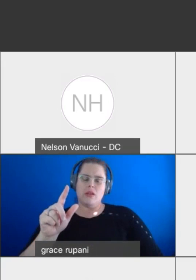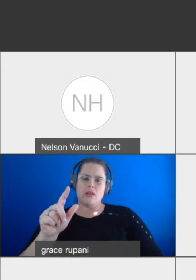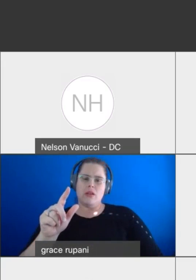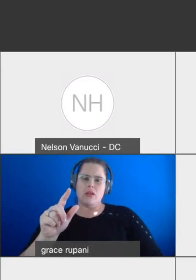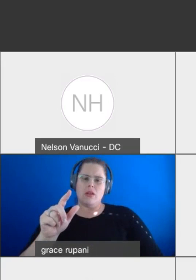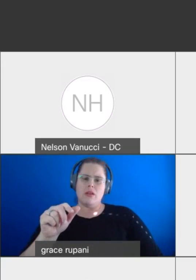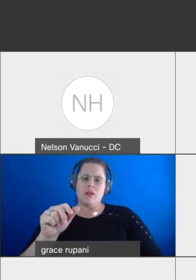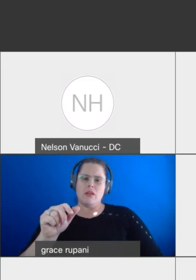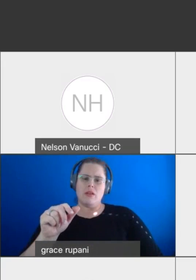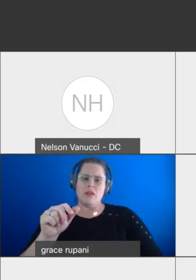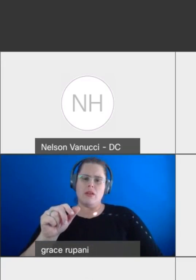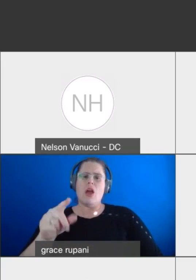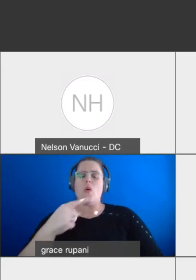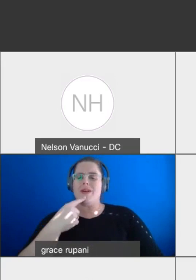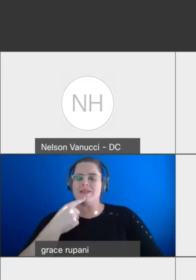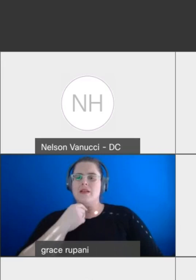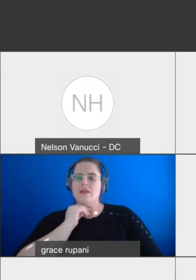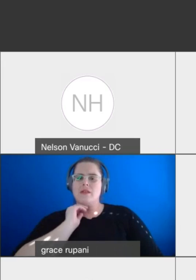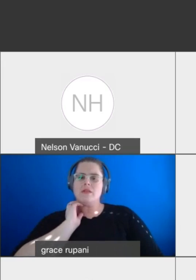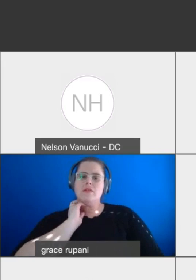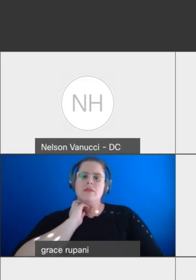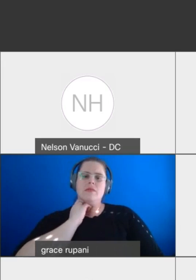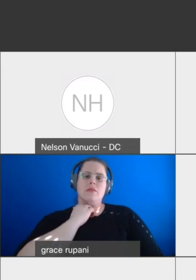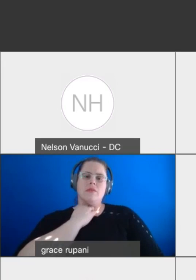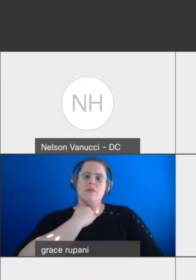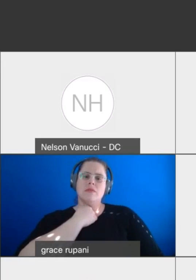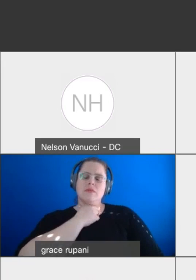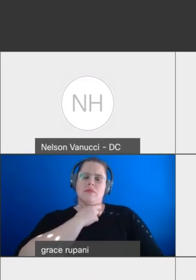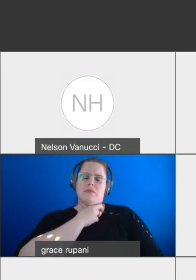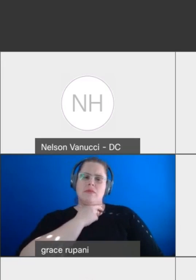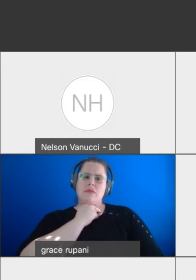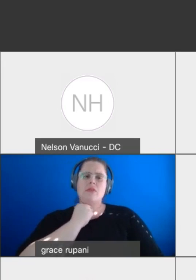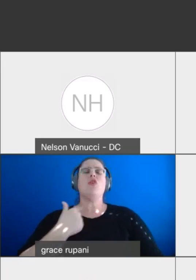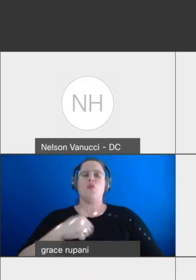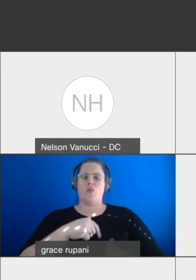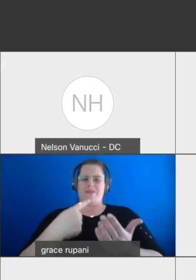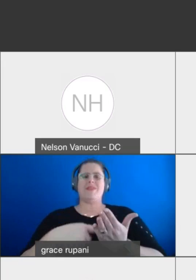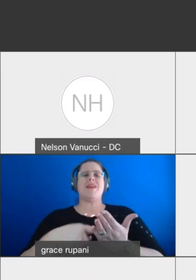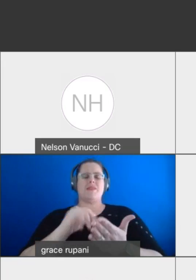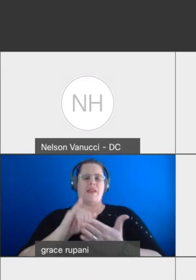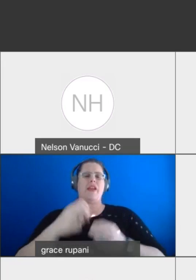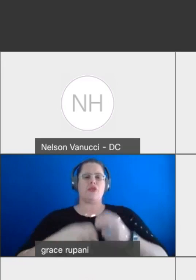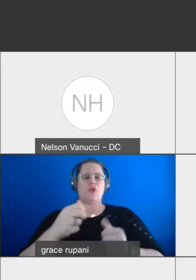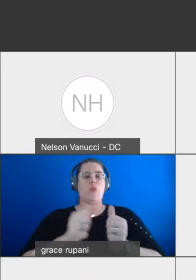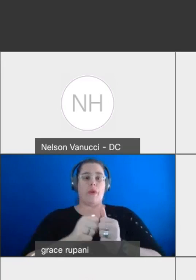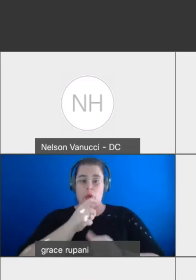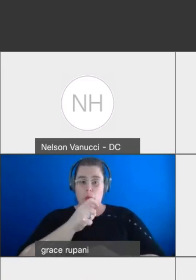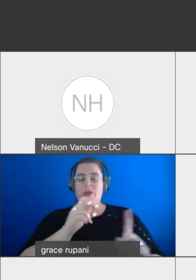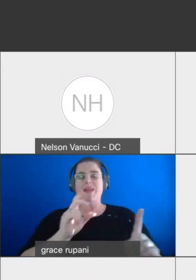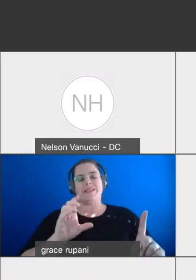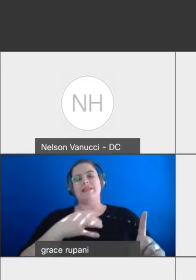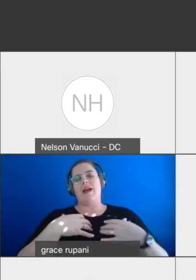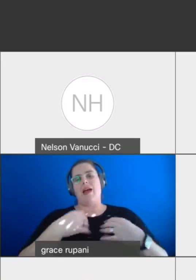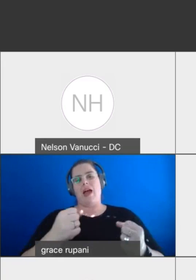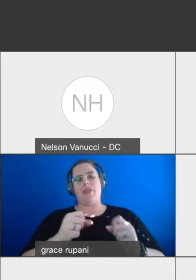We have discussed this issue with DC Health, but as I said, there are a variety of